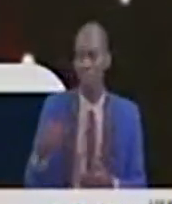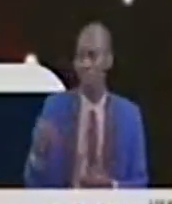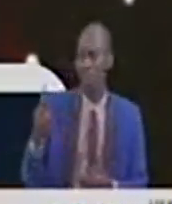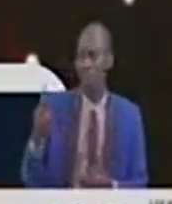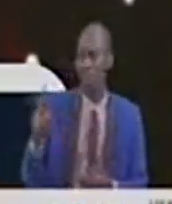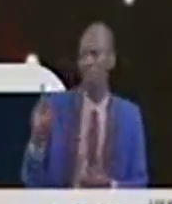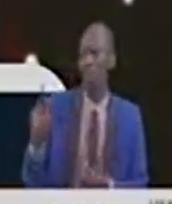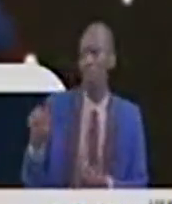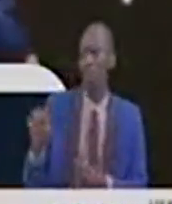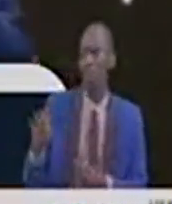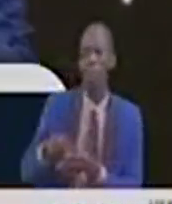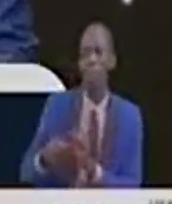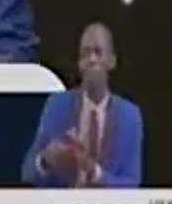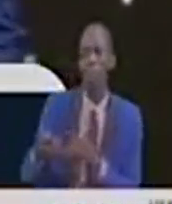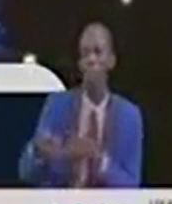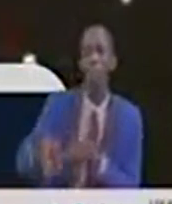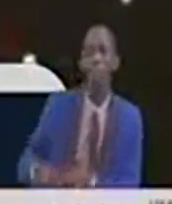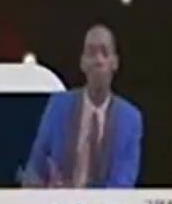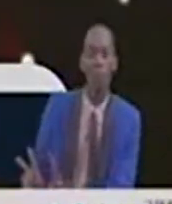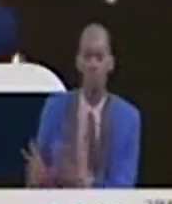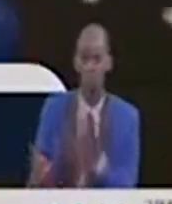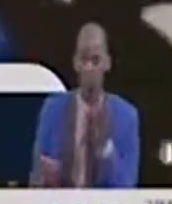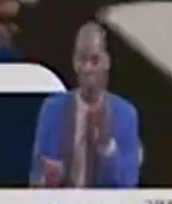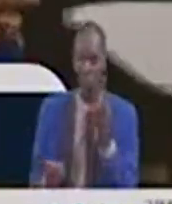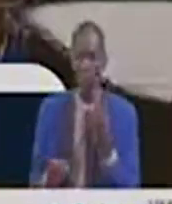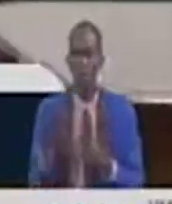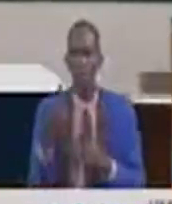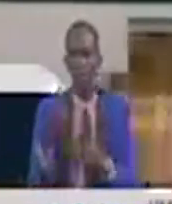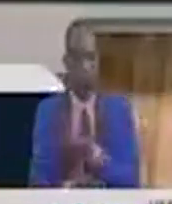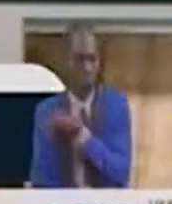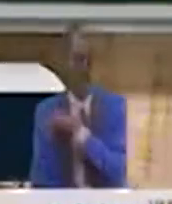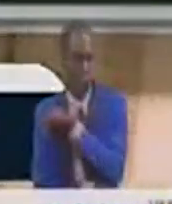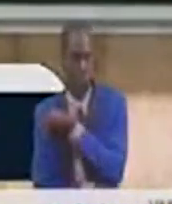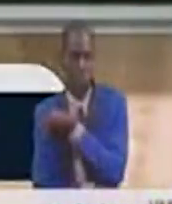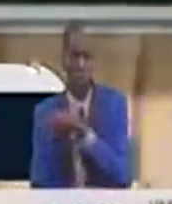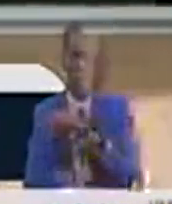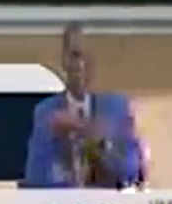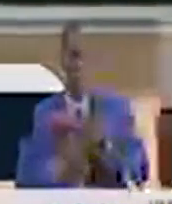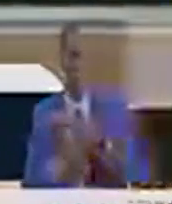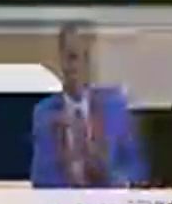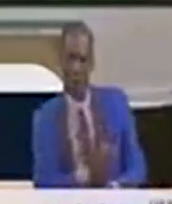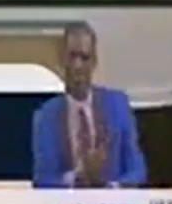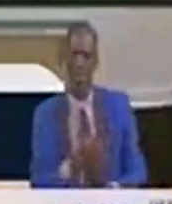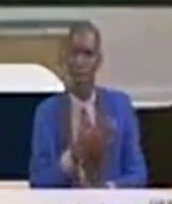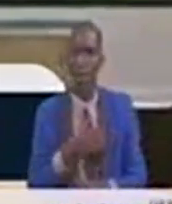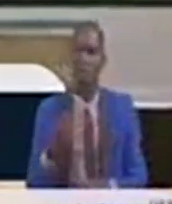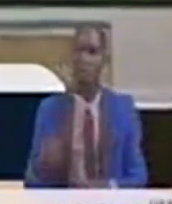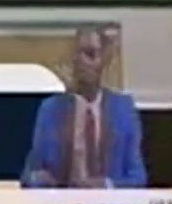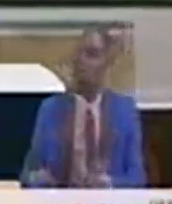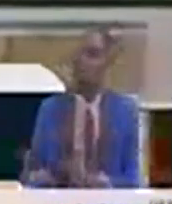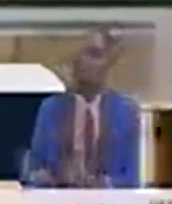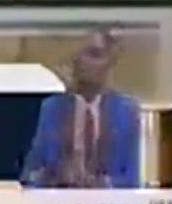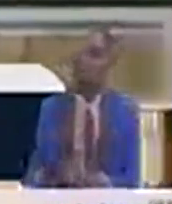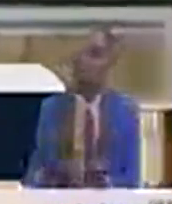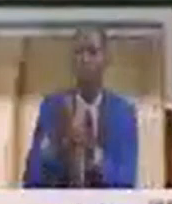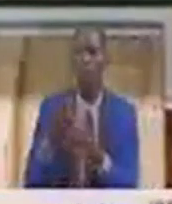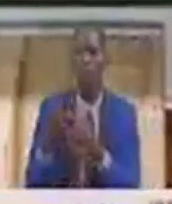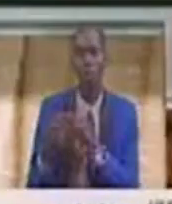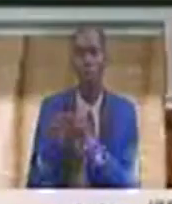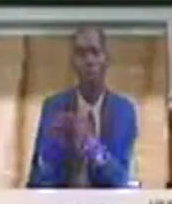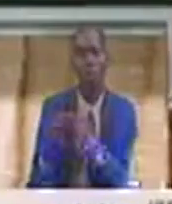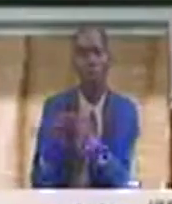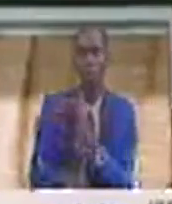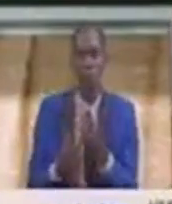Is the road that from temptation to sinfulness. Let's look at number one.